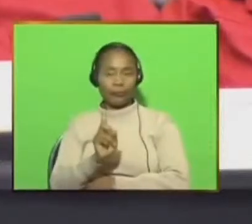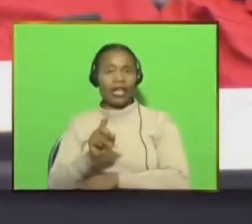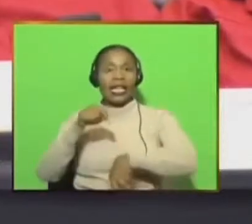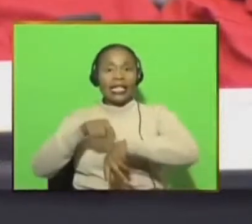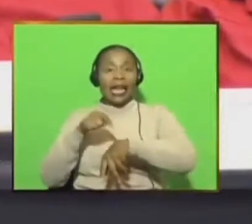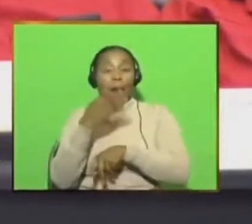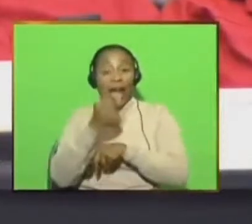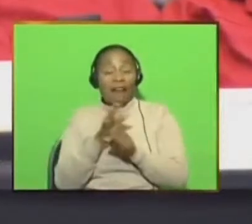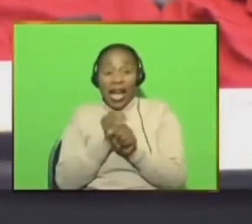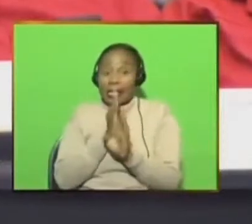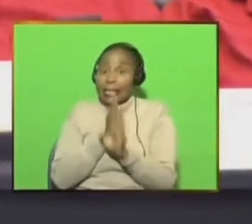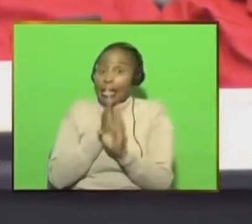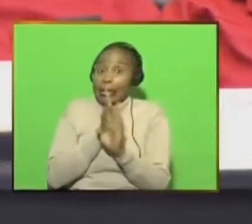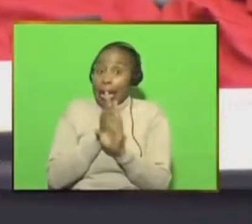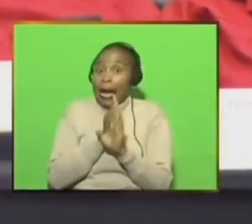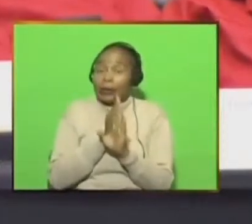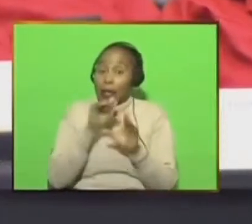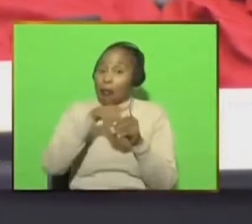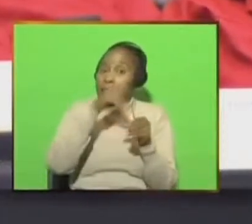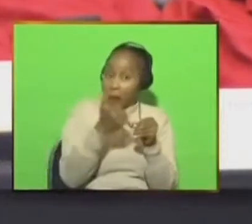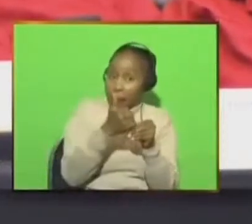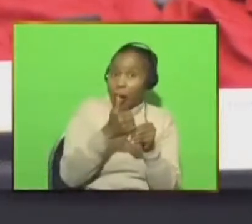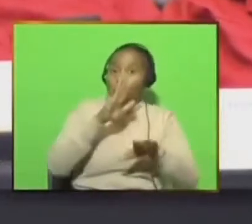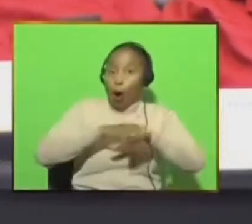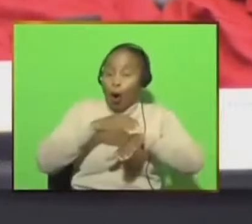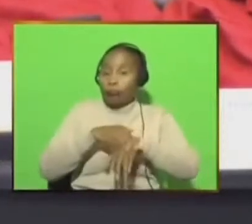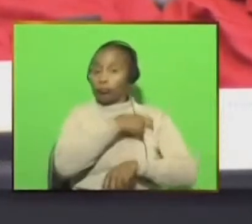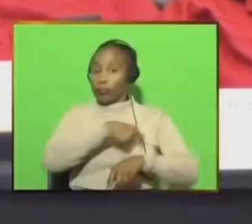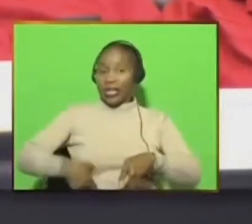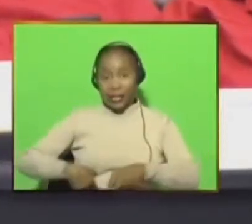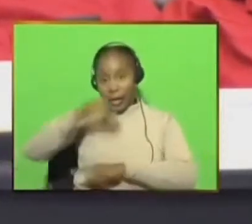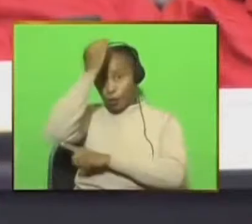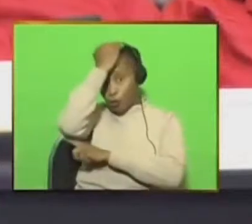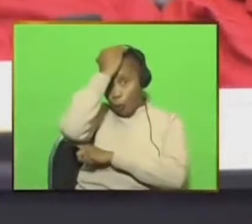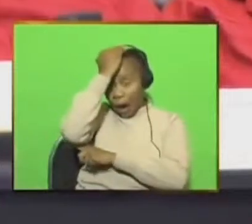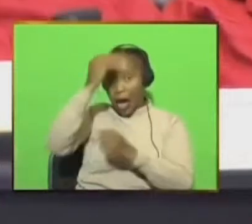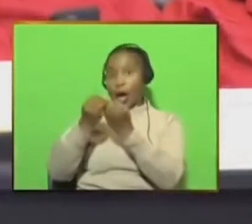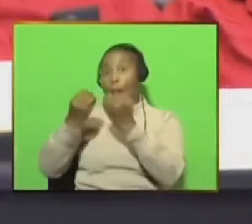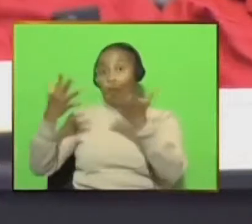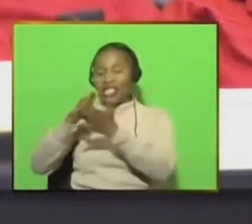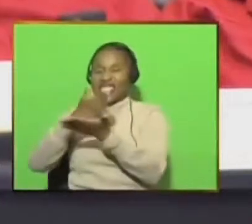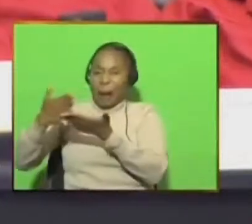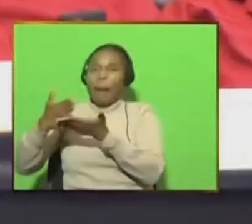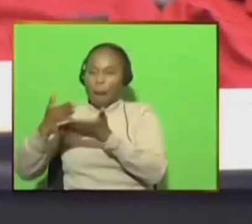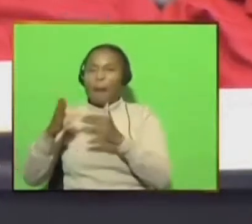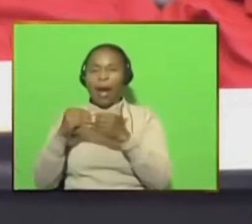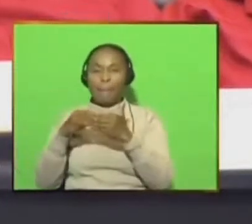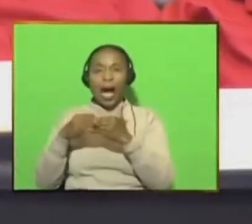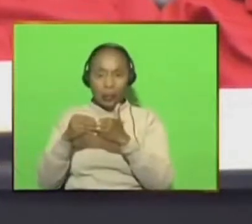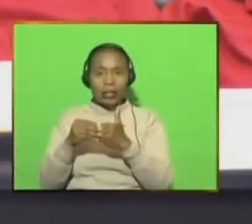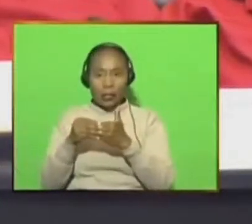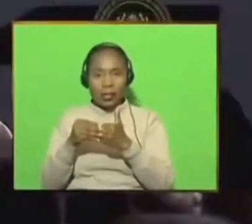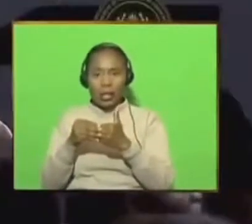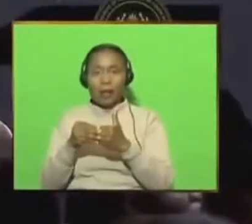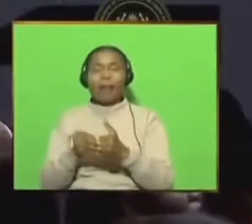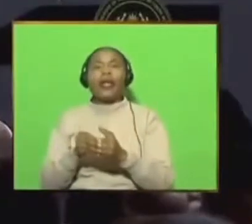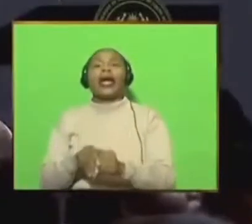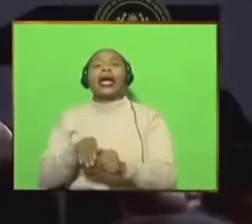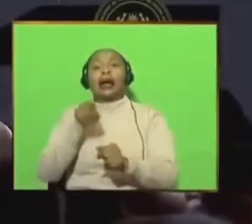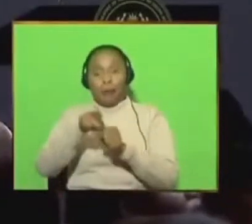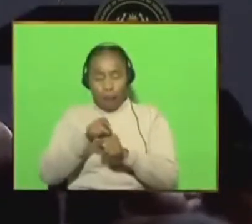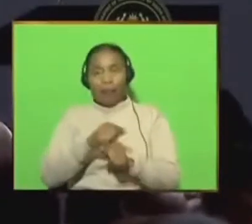ballot on President Zuma and majority of, or some members of the ANC, including President Ramaphosa, voted against Zuma